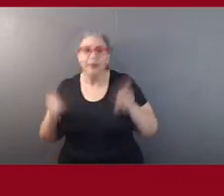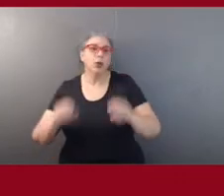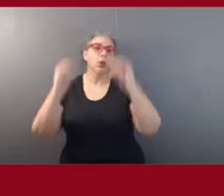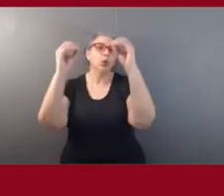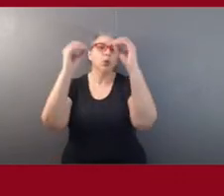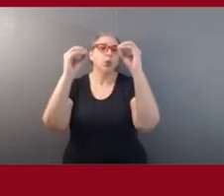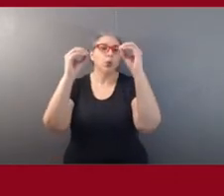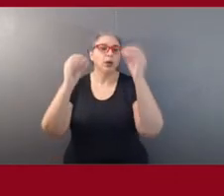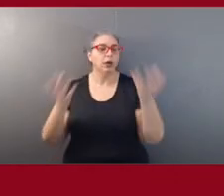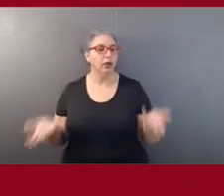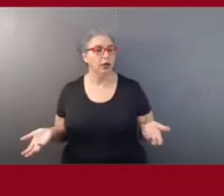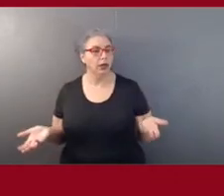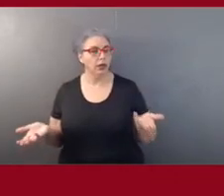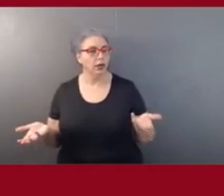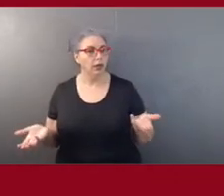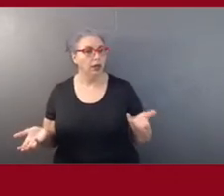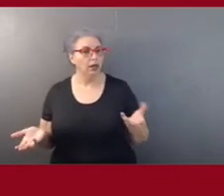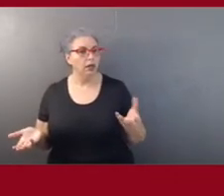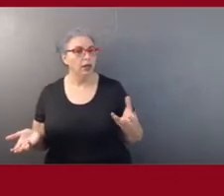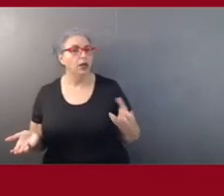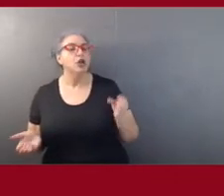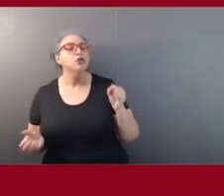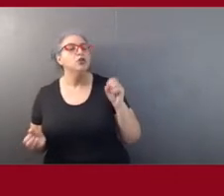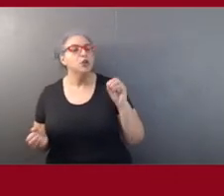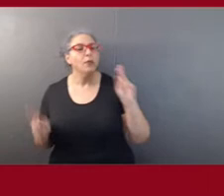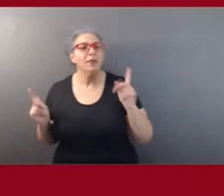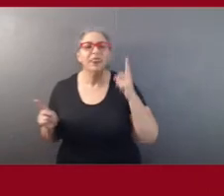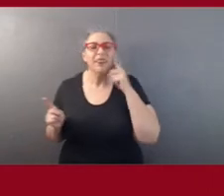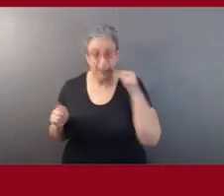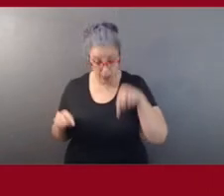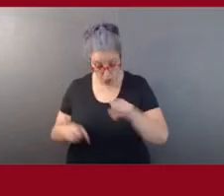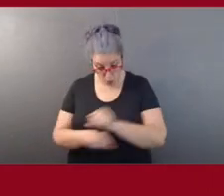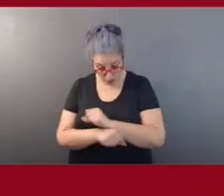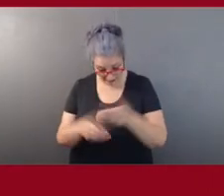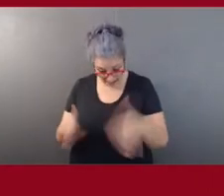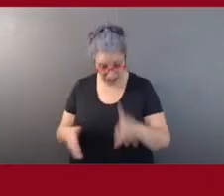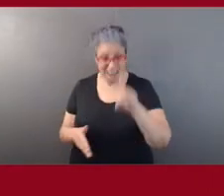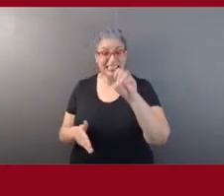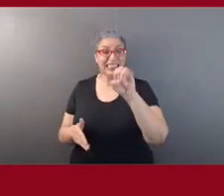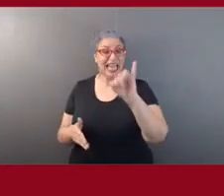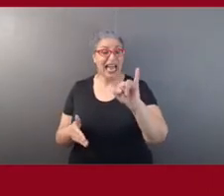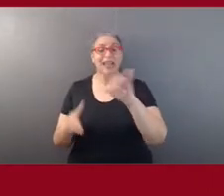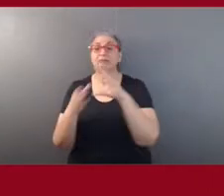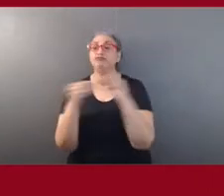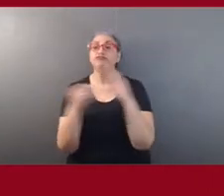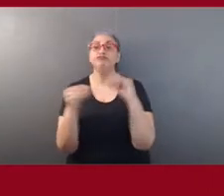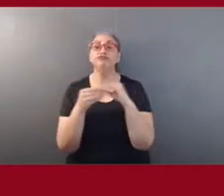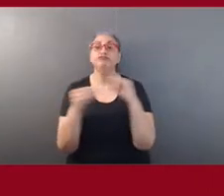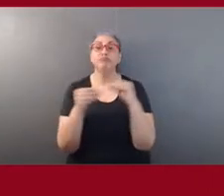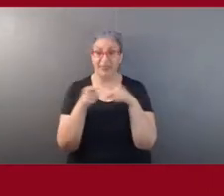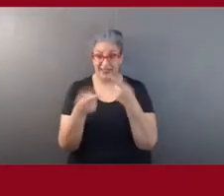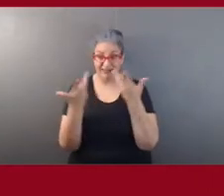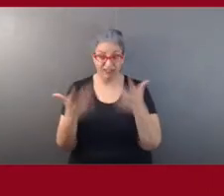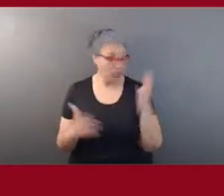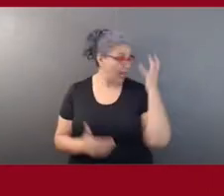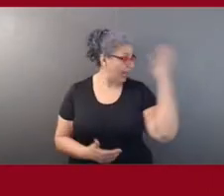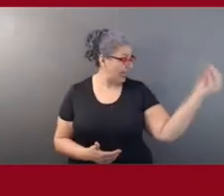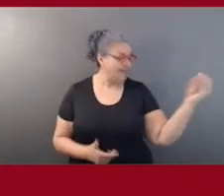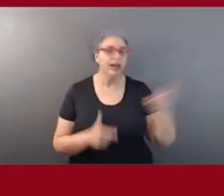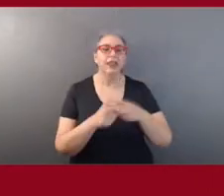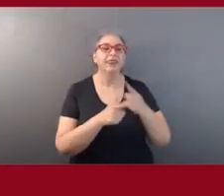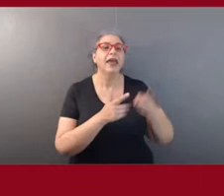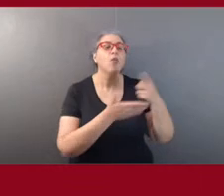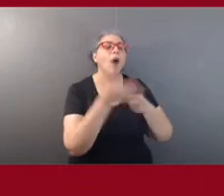in, who do you empower outside of work? And why then would you come to work and then see anything